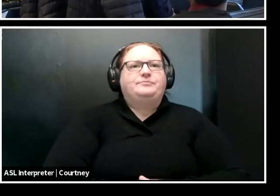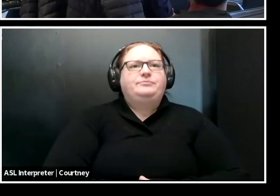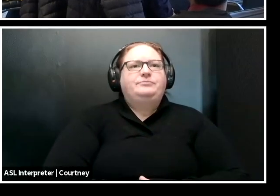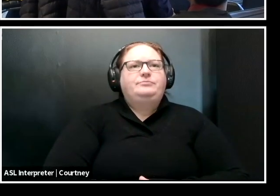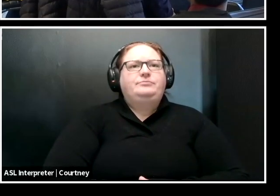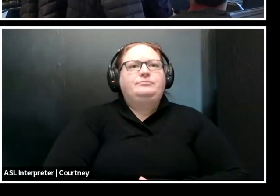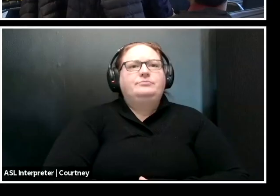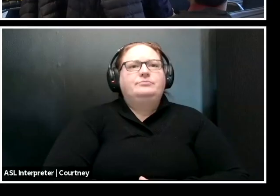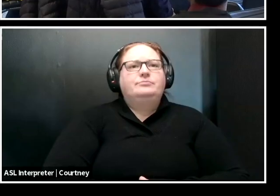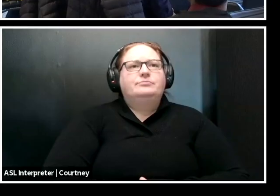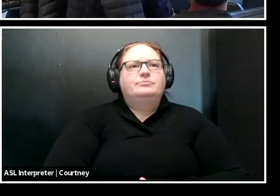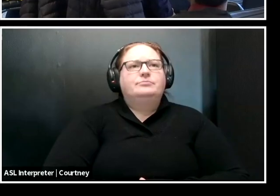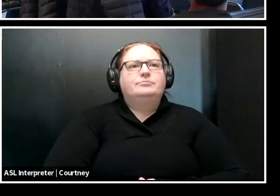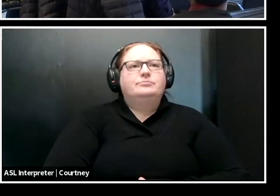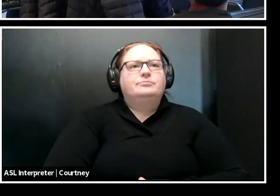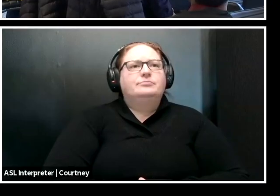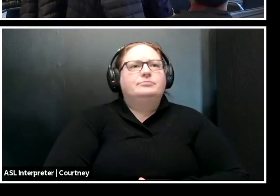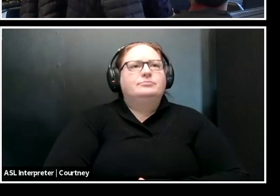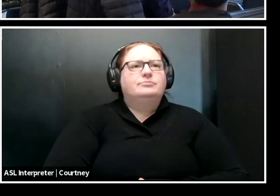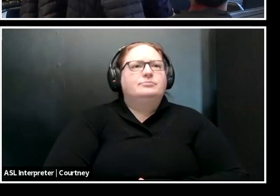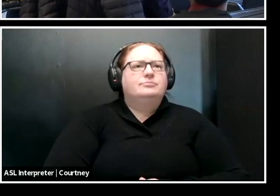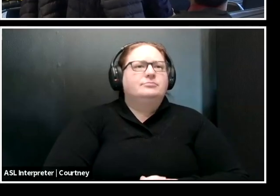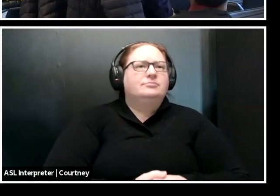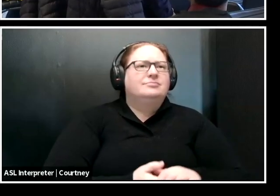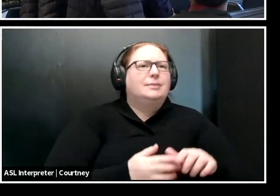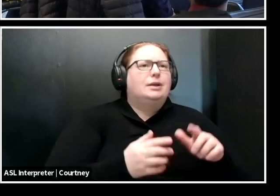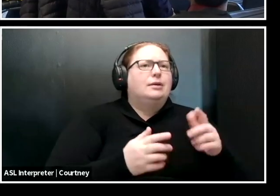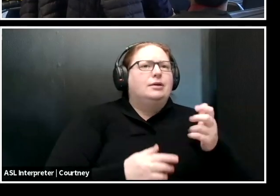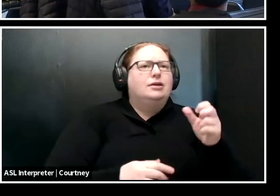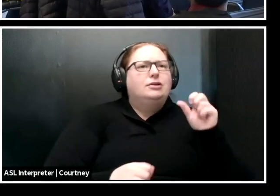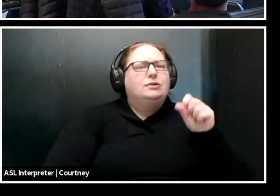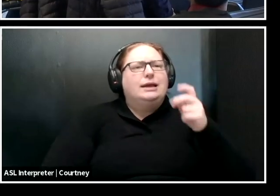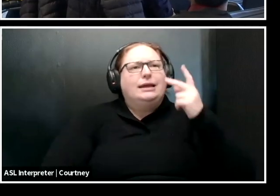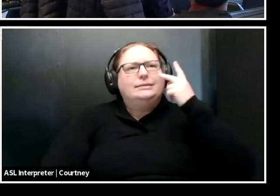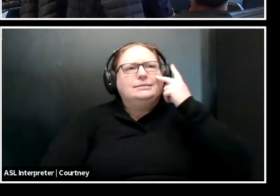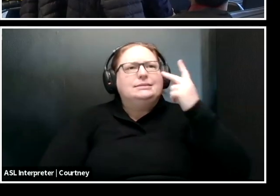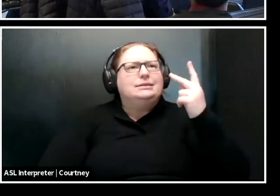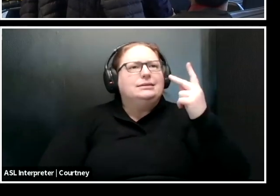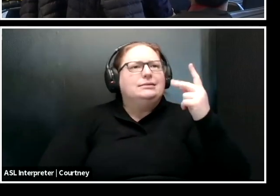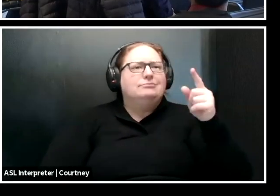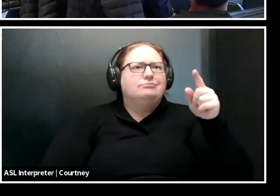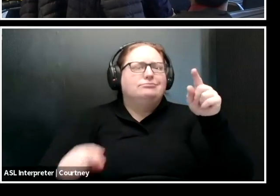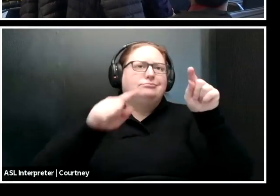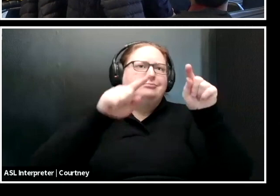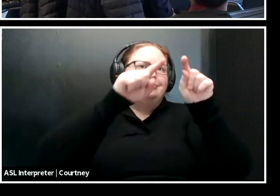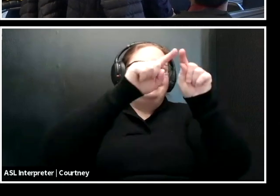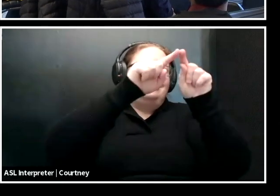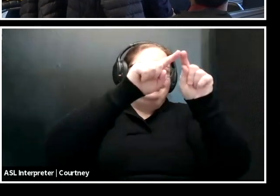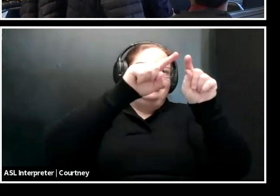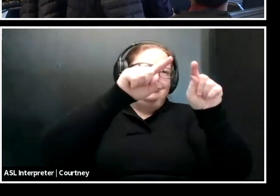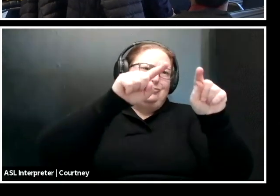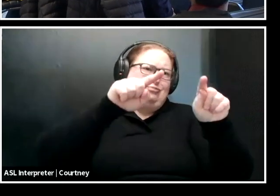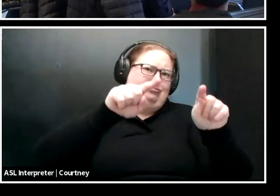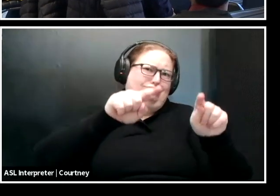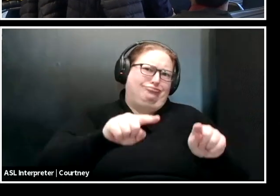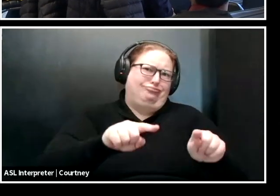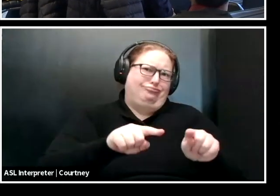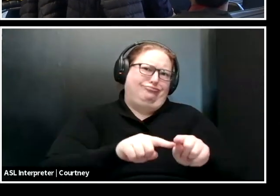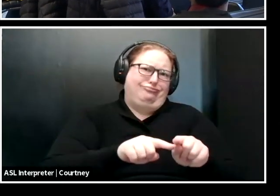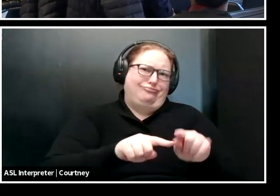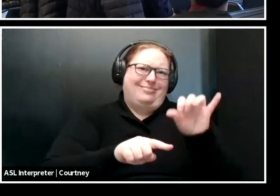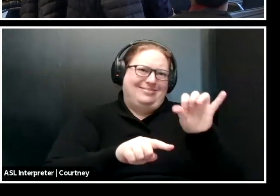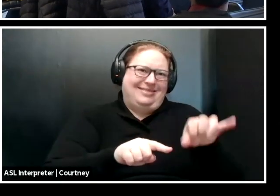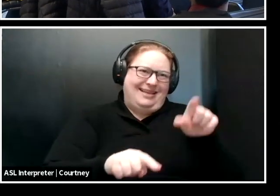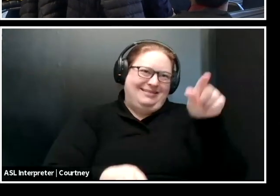you see a little rhomboid, I don't even know how to describe that, some amorphous trapezoid on the bottom.